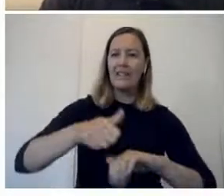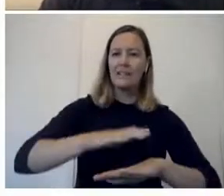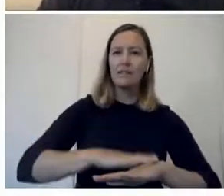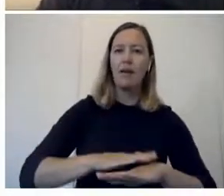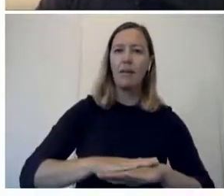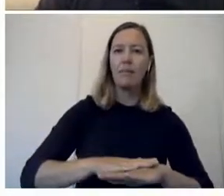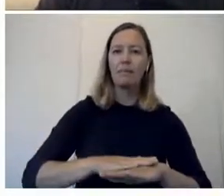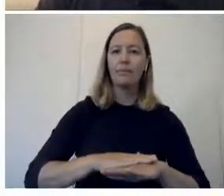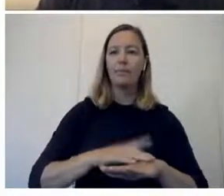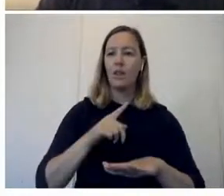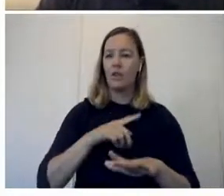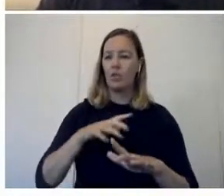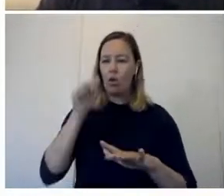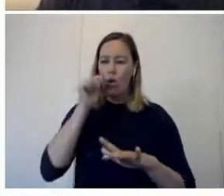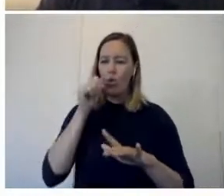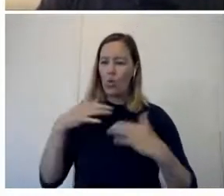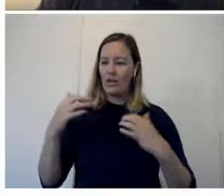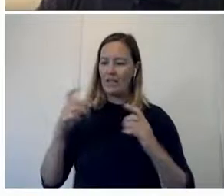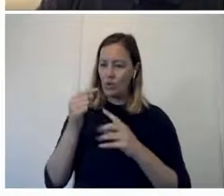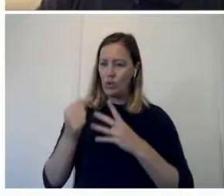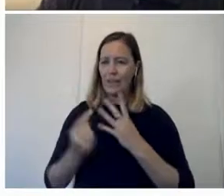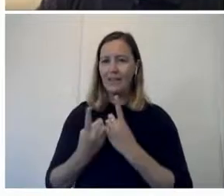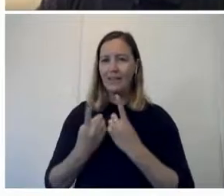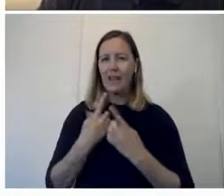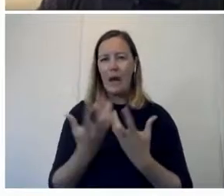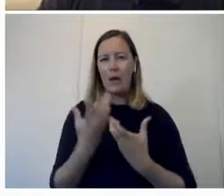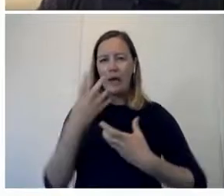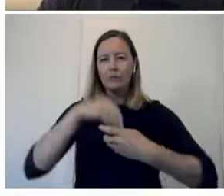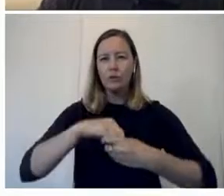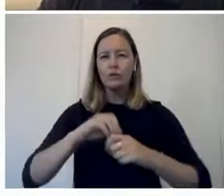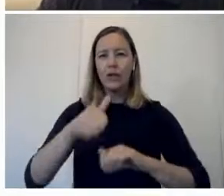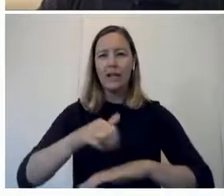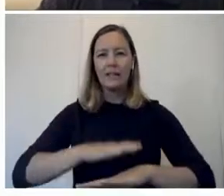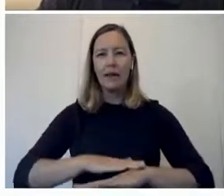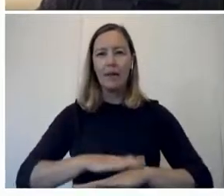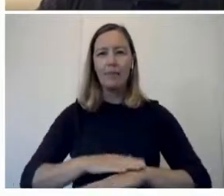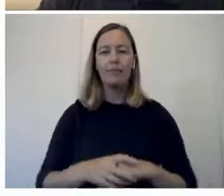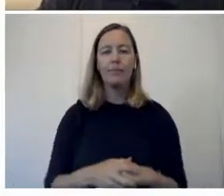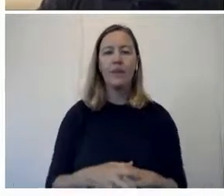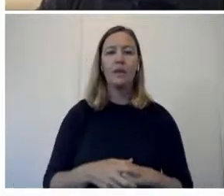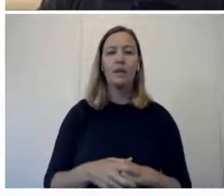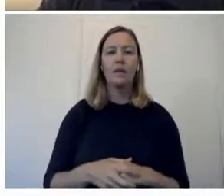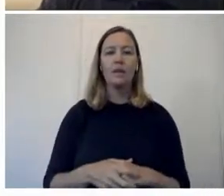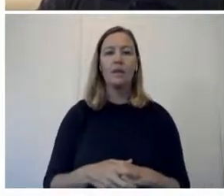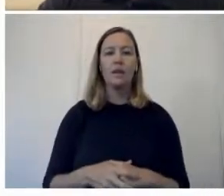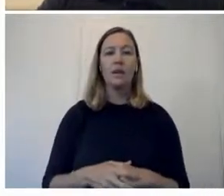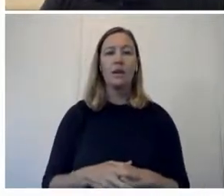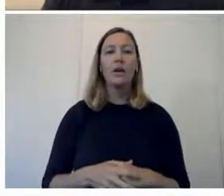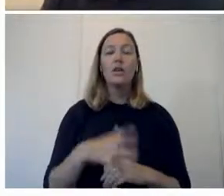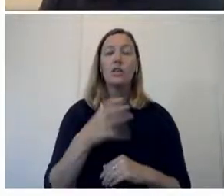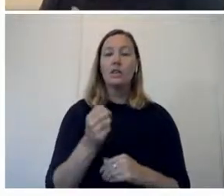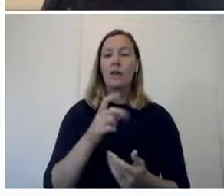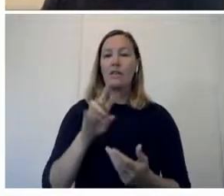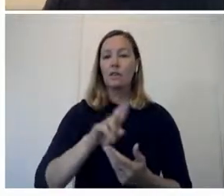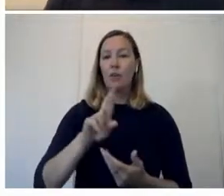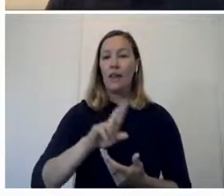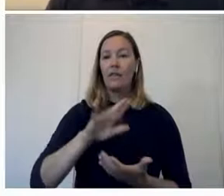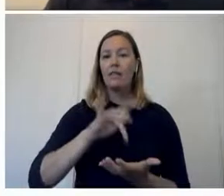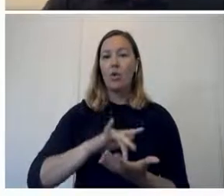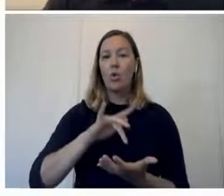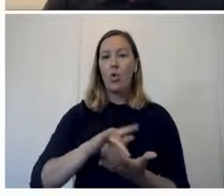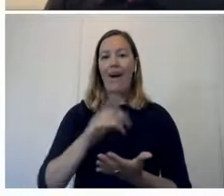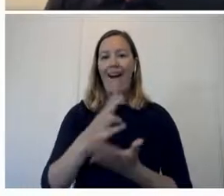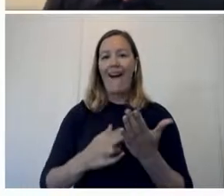from? And we also have done it by looking at 12 core art forms. So they